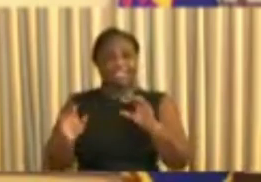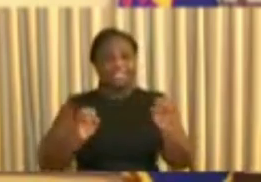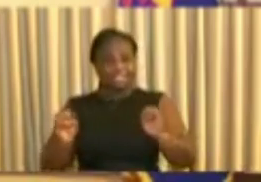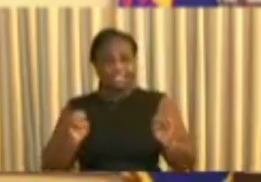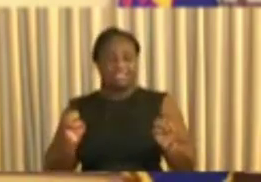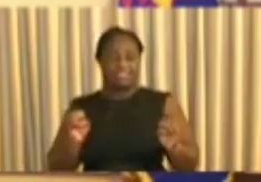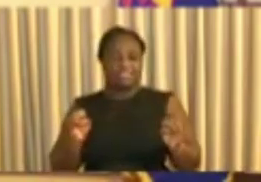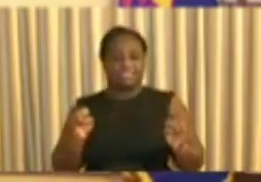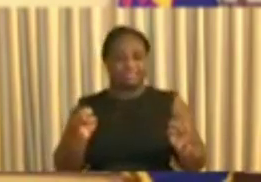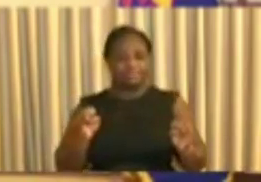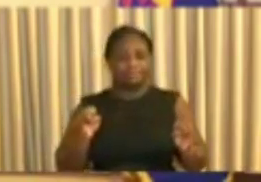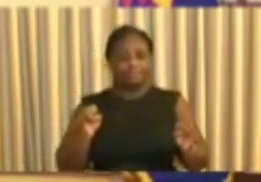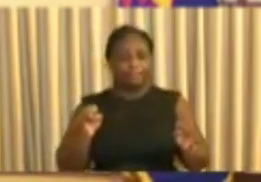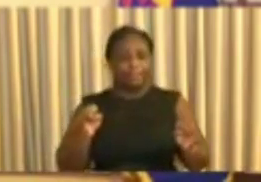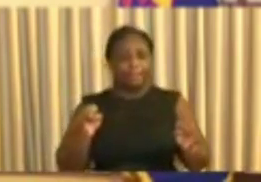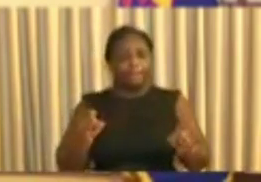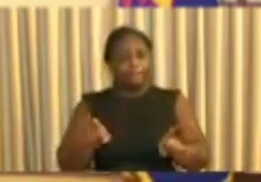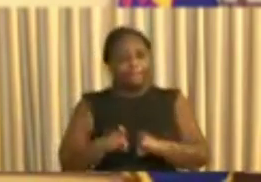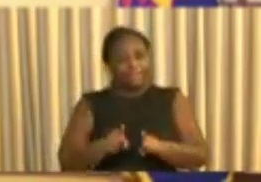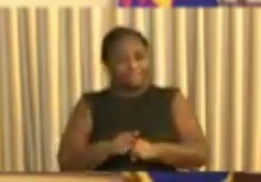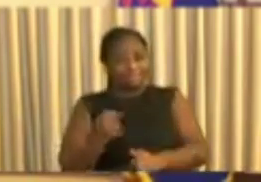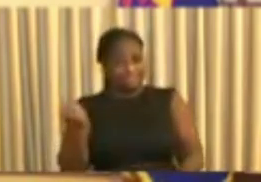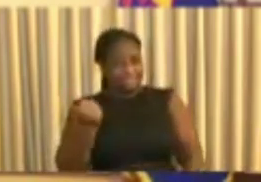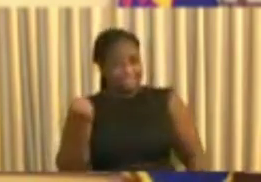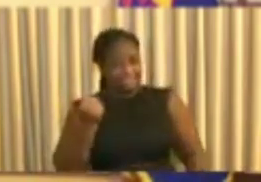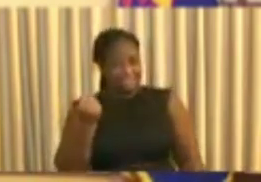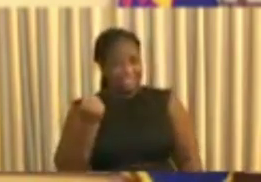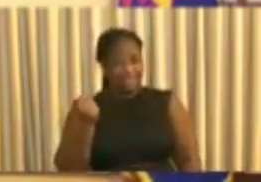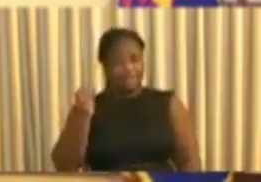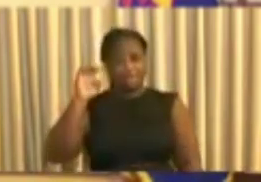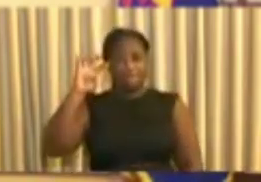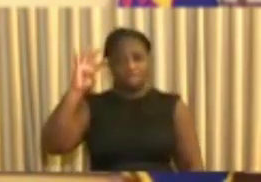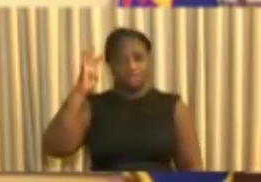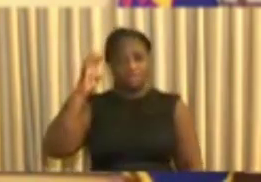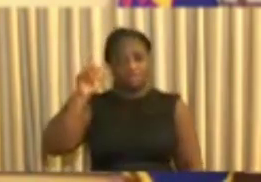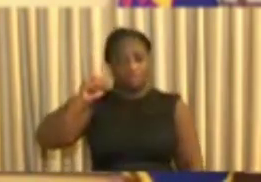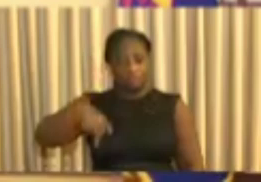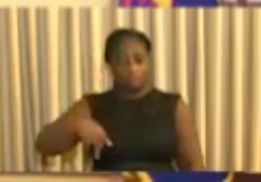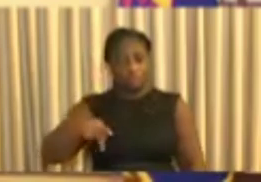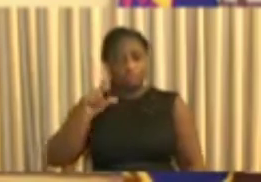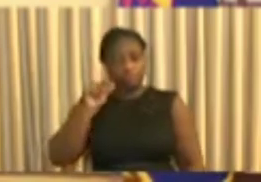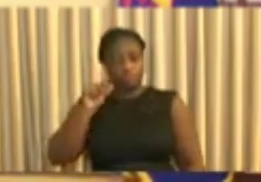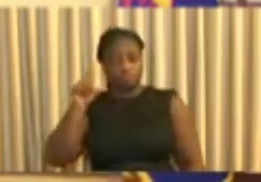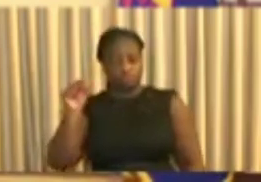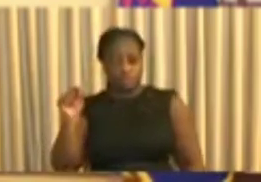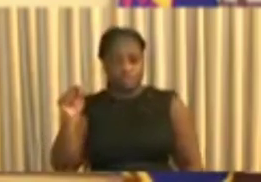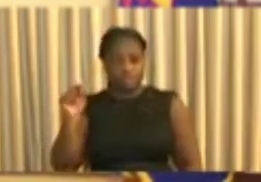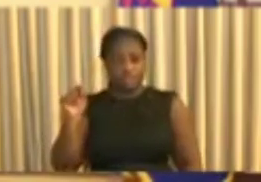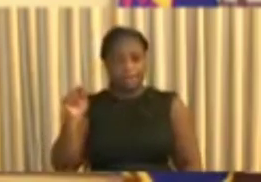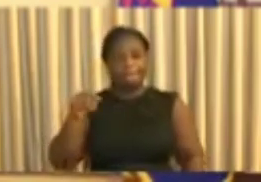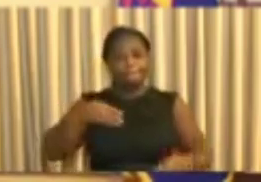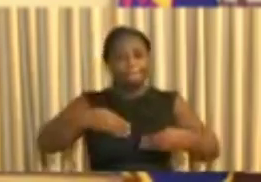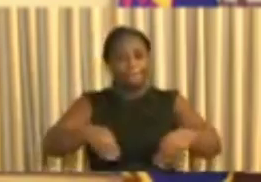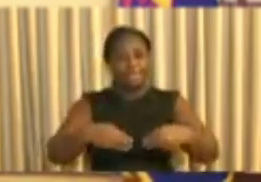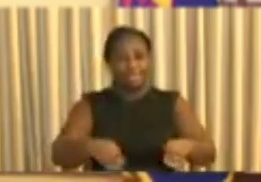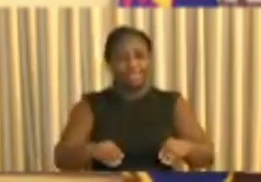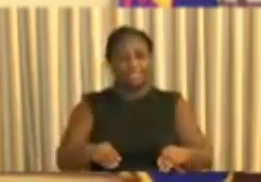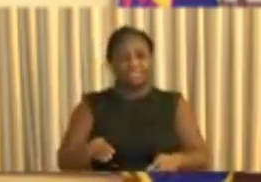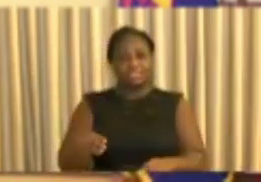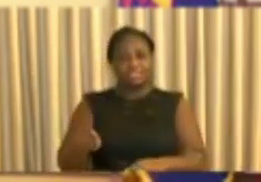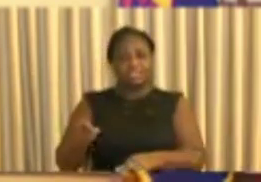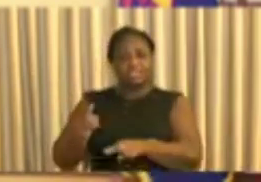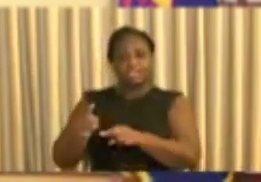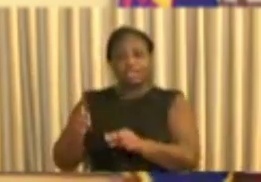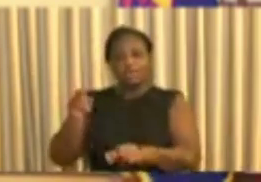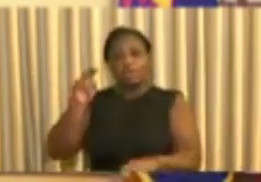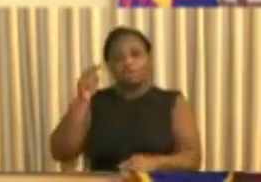exercise. As of Saturday, 4th April 2020, markets and lorry terminals